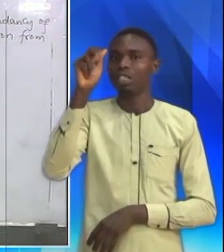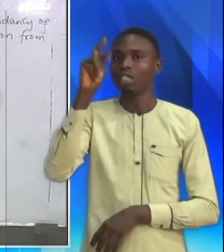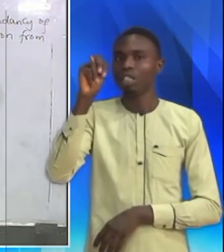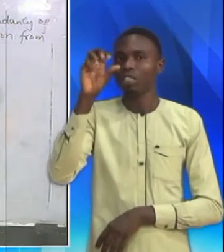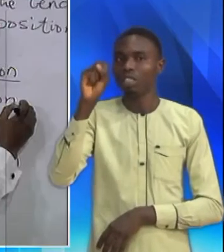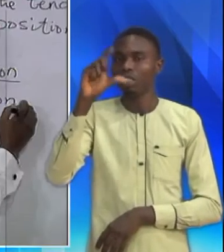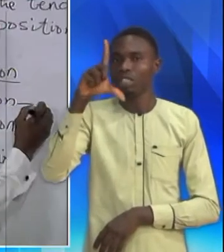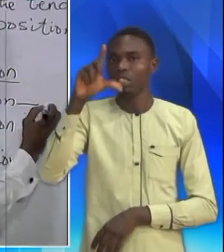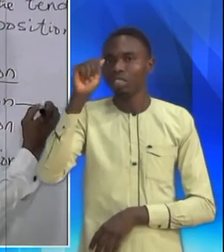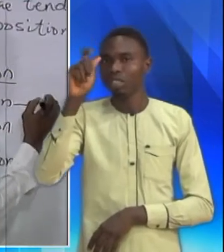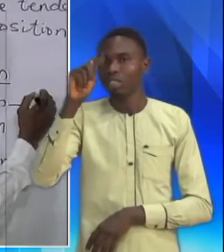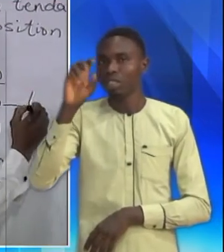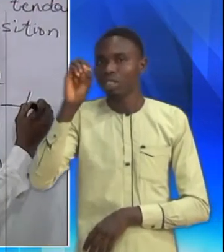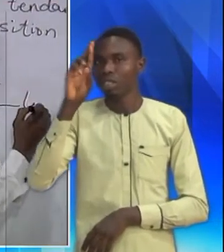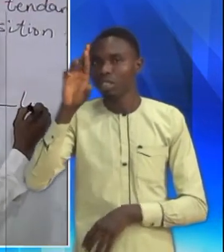called